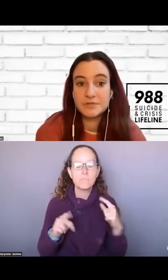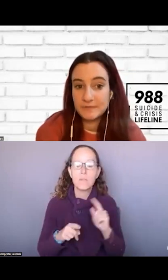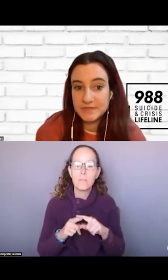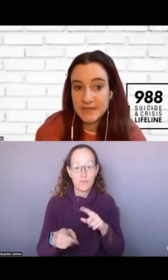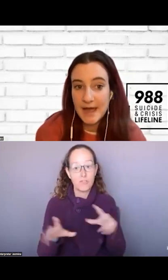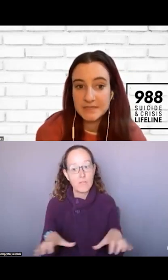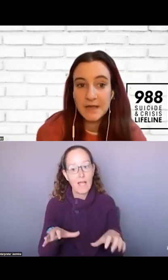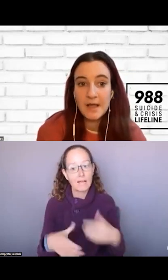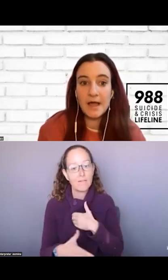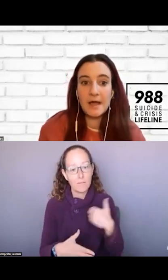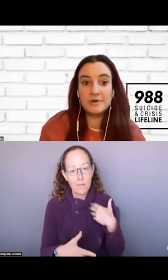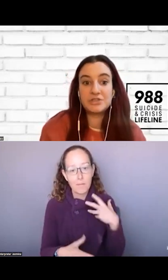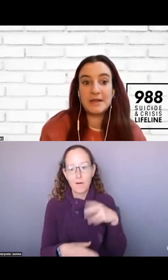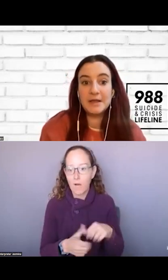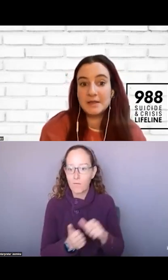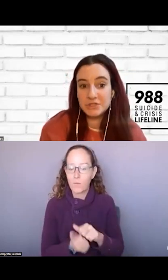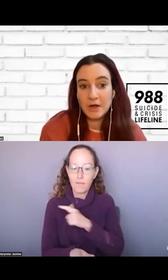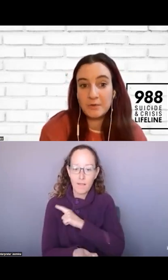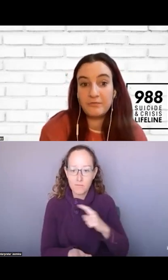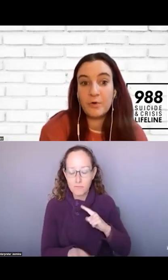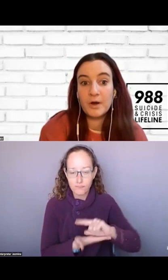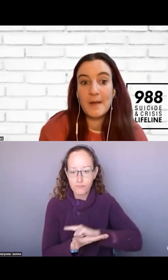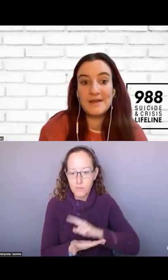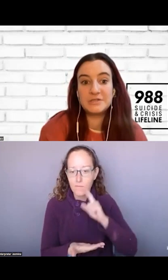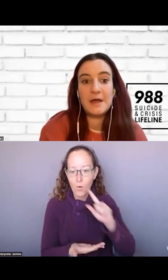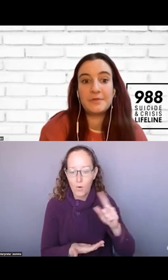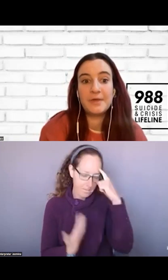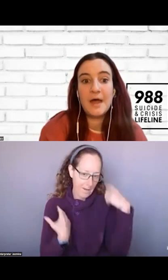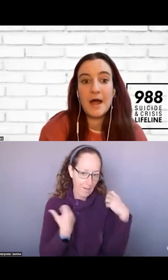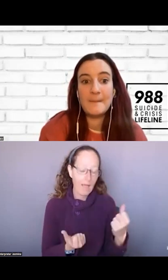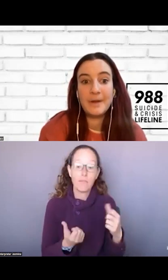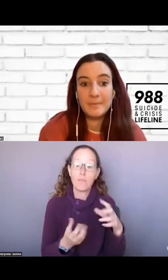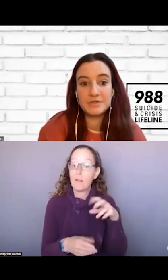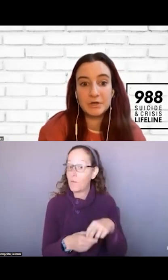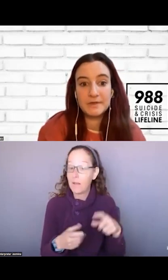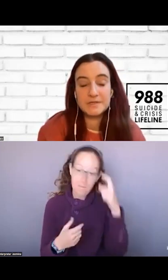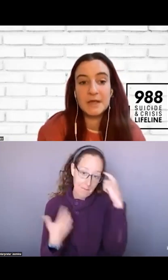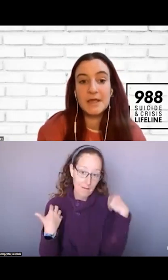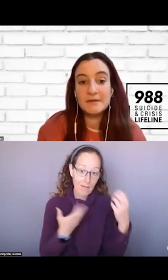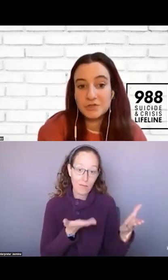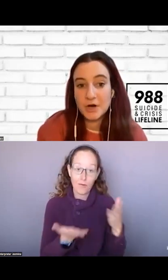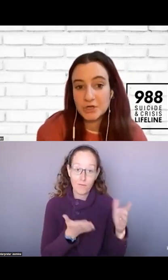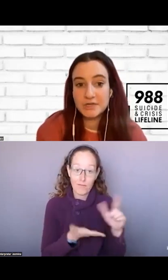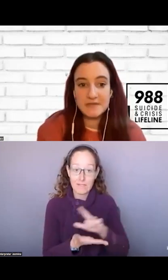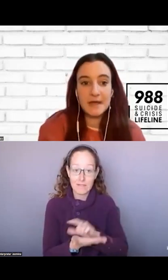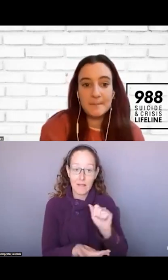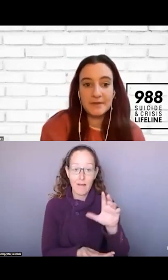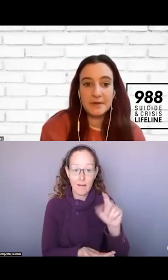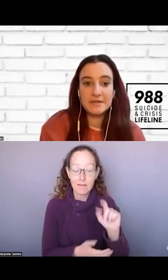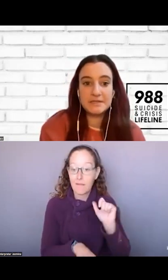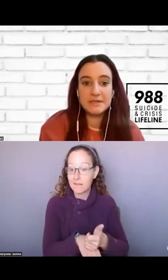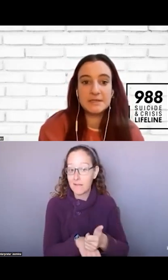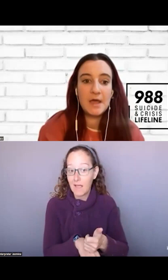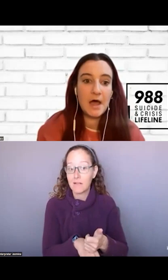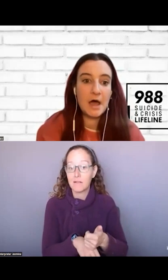Health Services Act, which set the tone for a mental health public service infrastructure to be set up in the